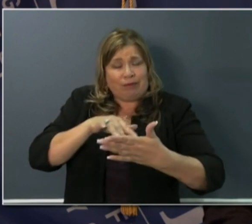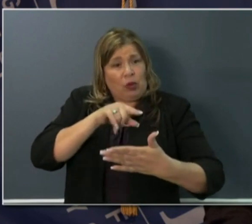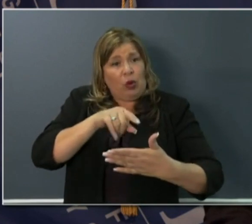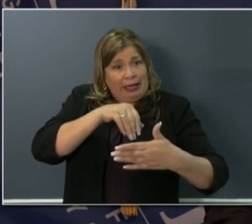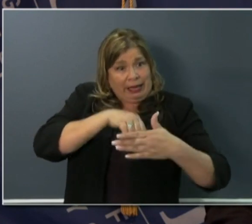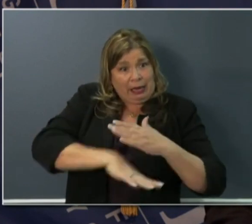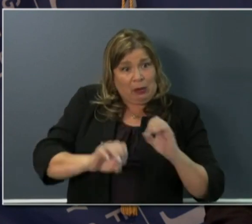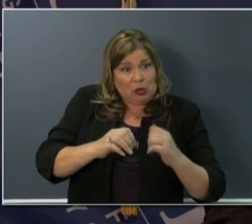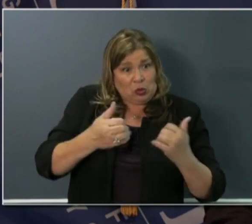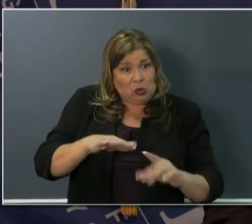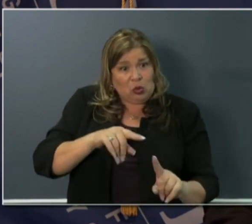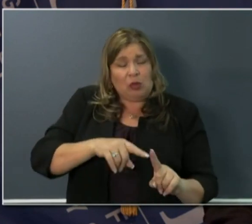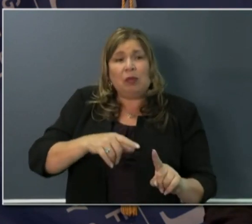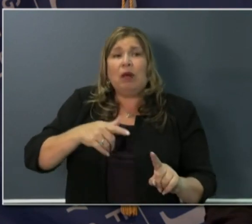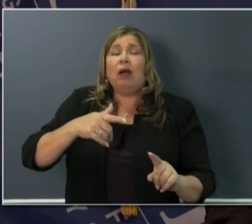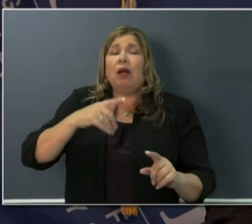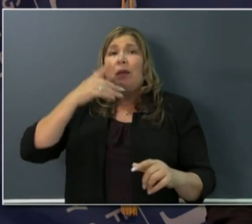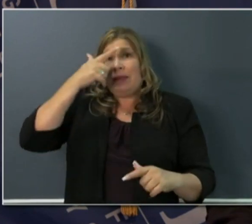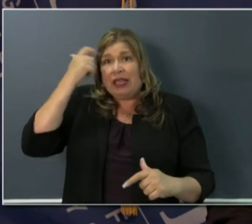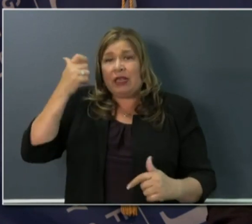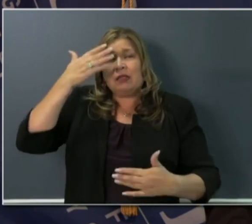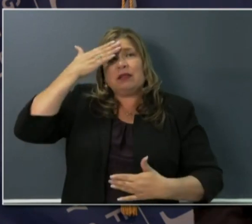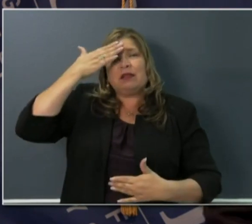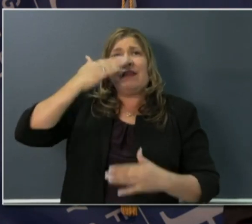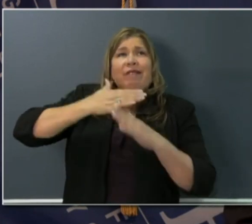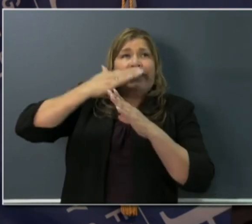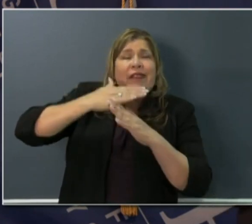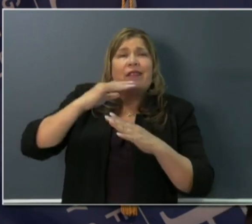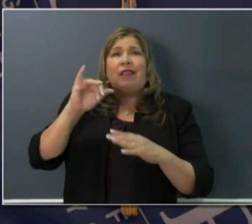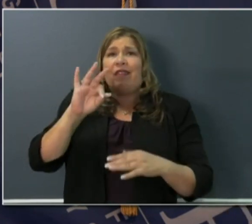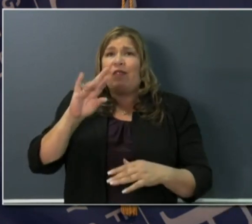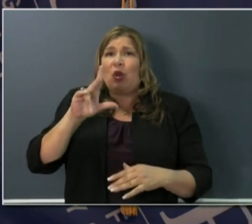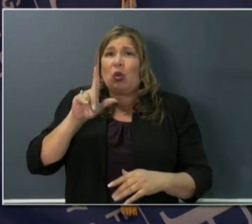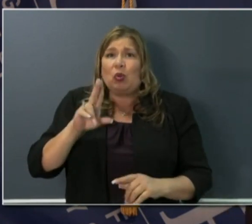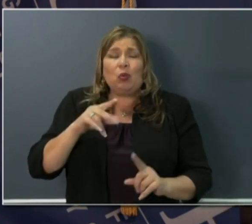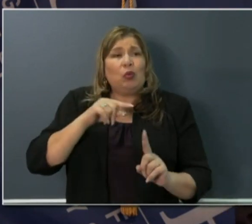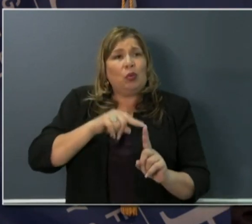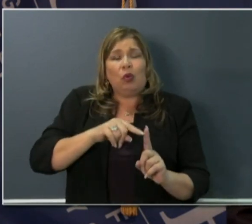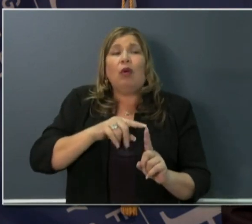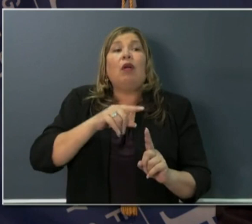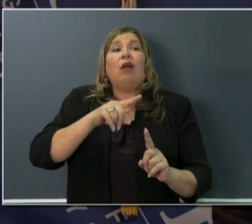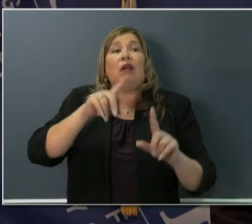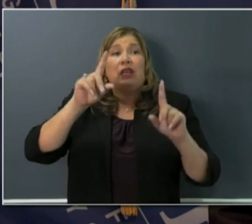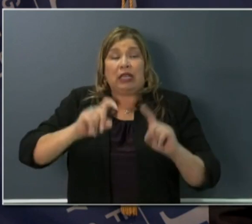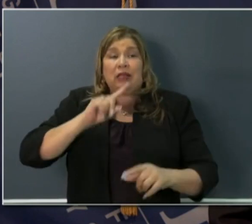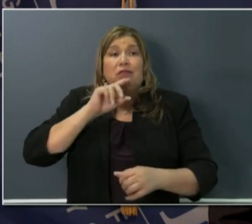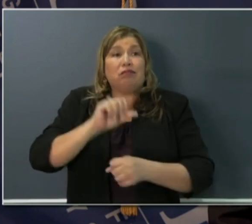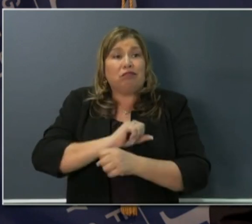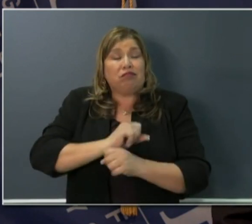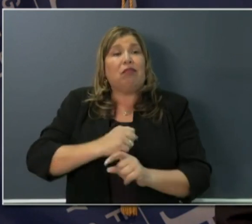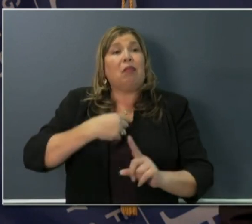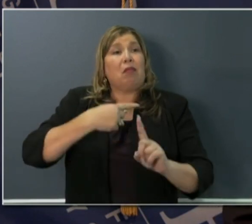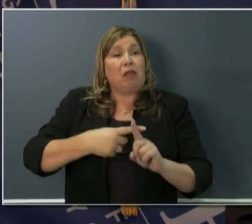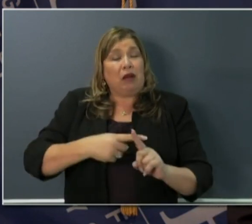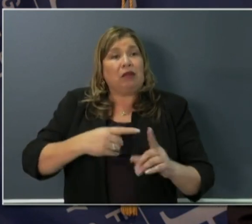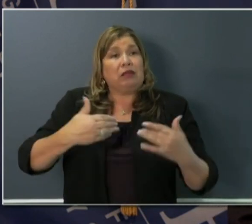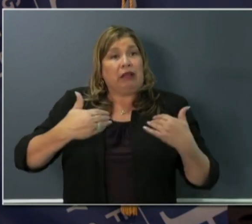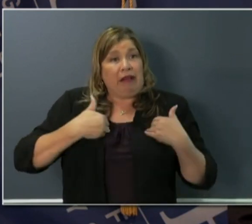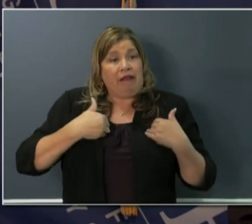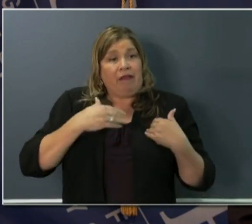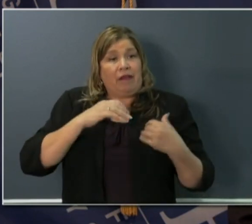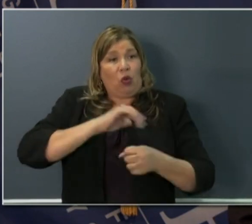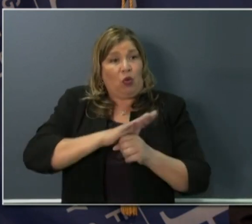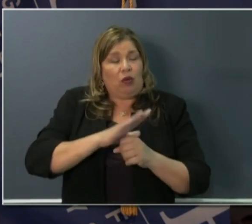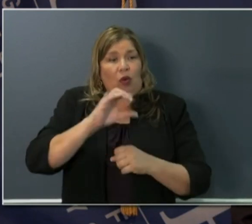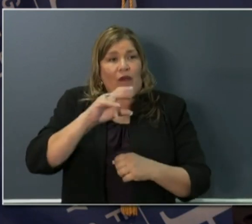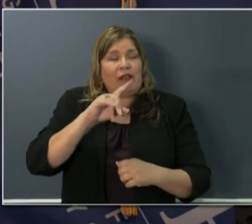rooms with influenza-like illnesses, those who were eventually tested positive and or negative for COVID-19,